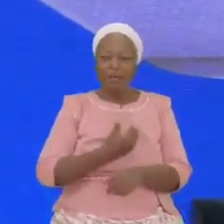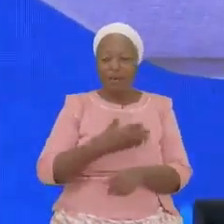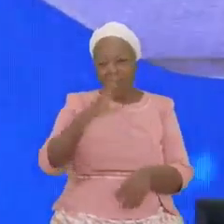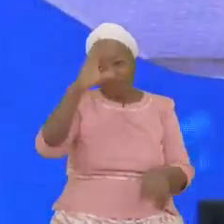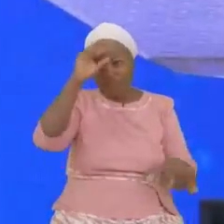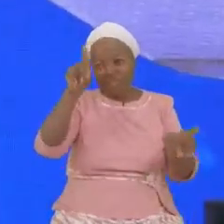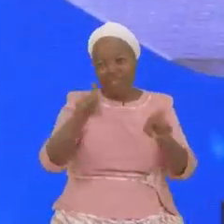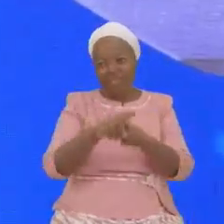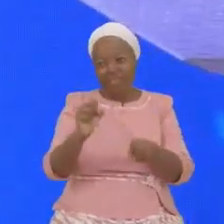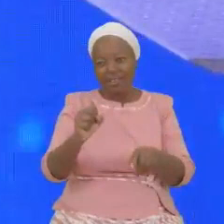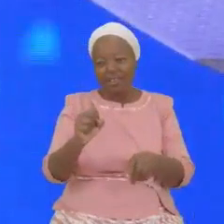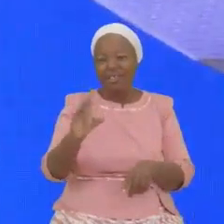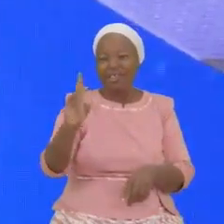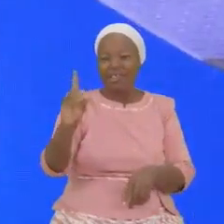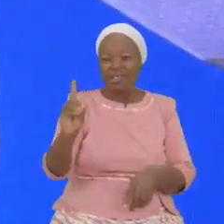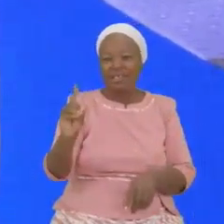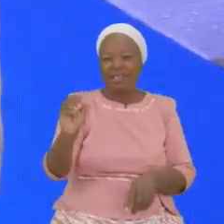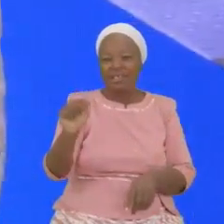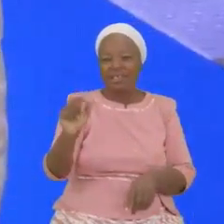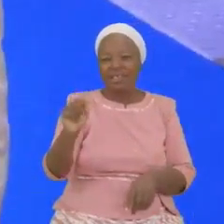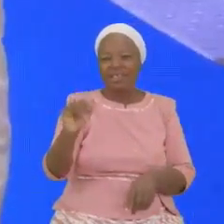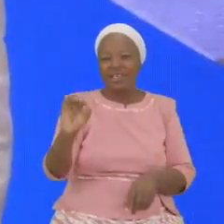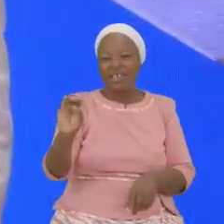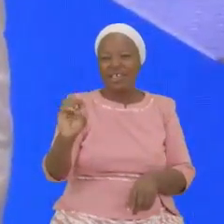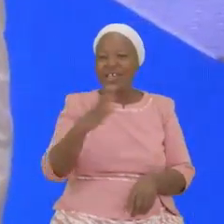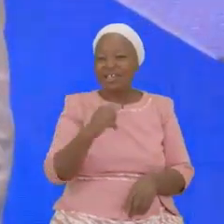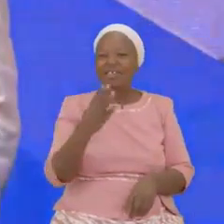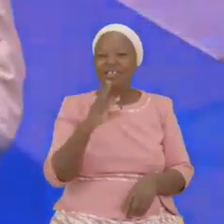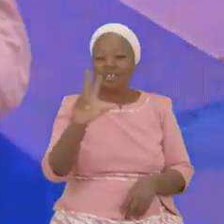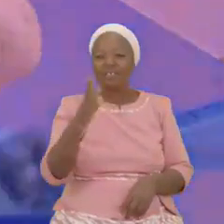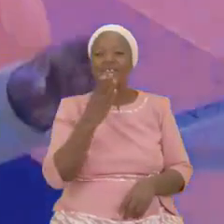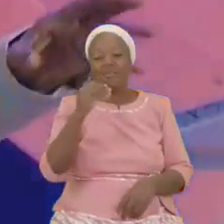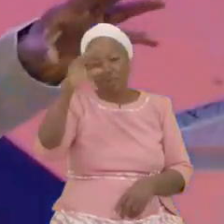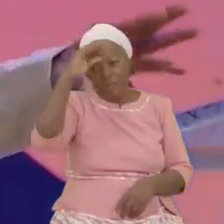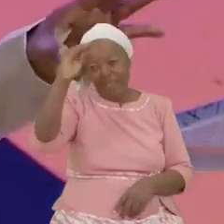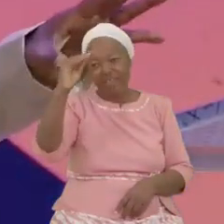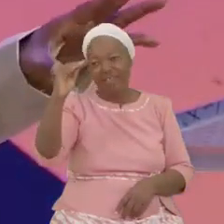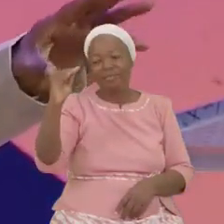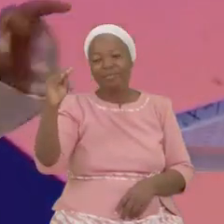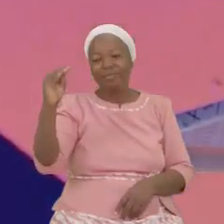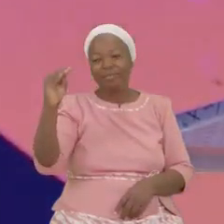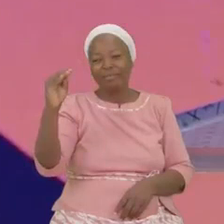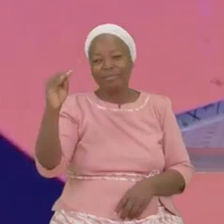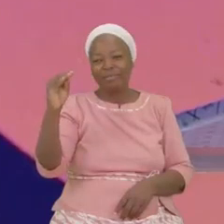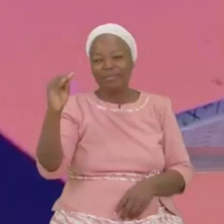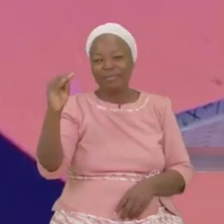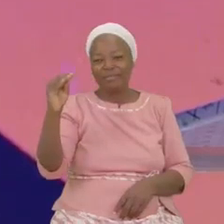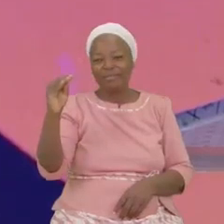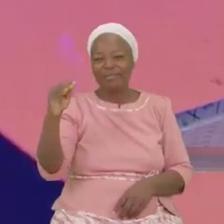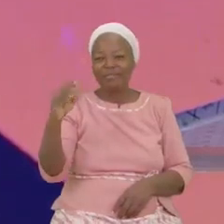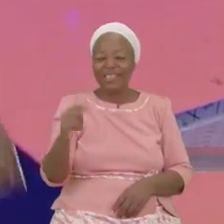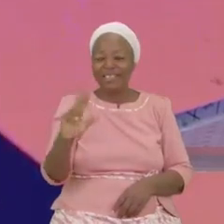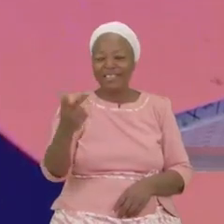brothers, Daniel, Meshach, Abednego, and what's the third one